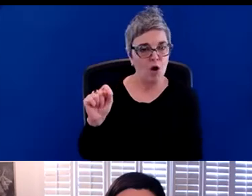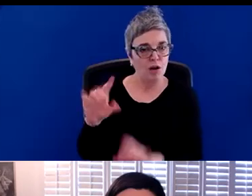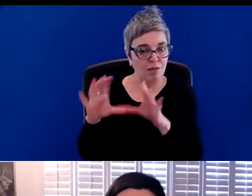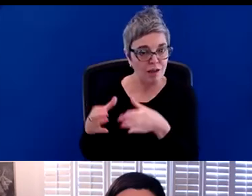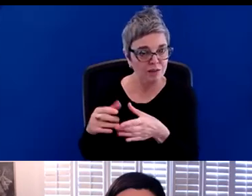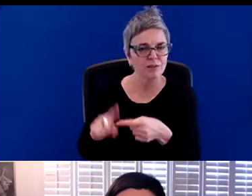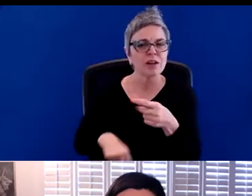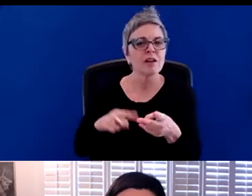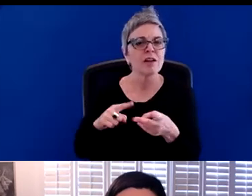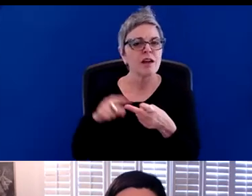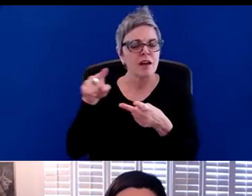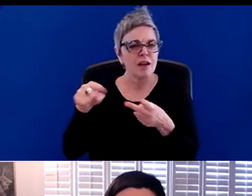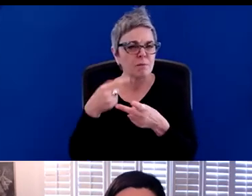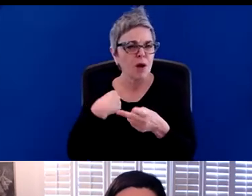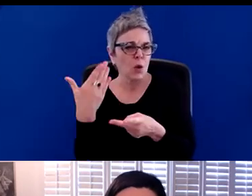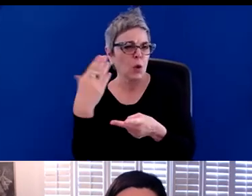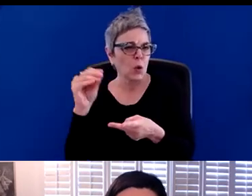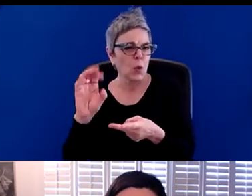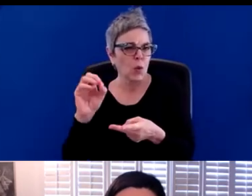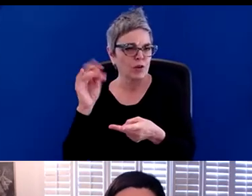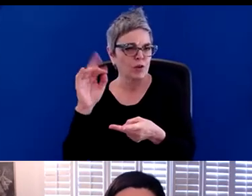who was the founder of Fembot Collective.